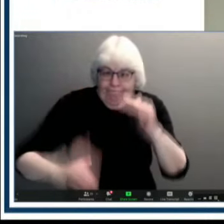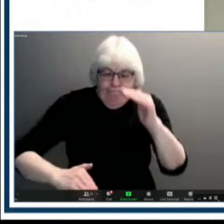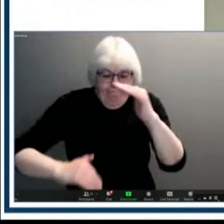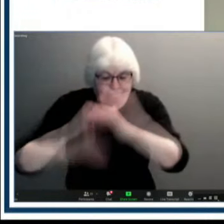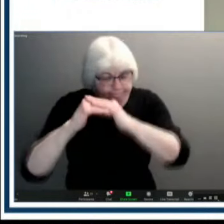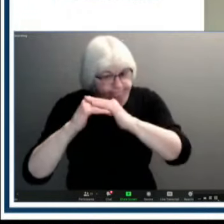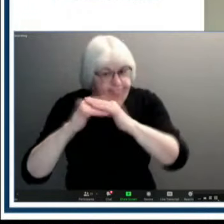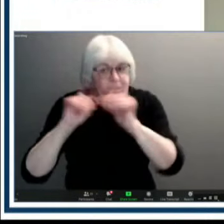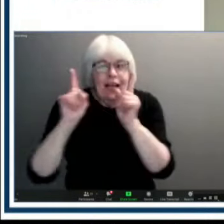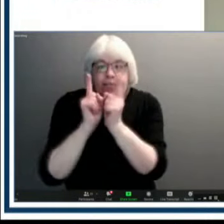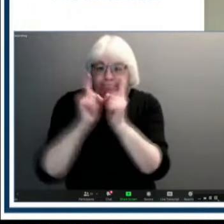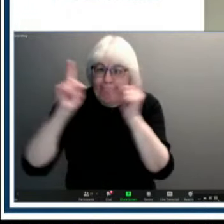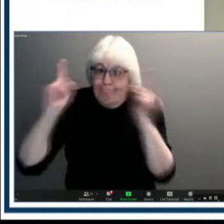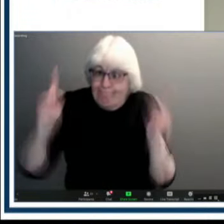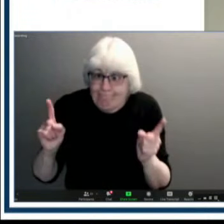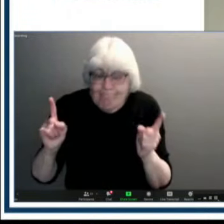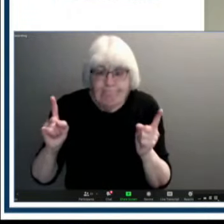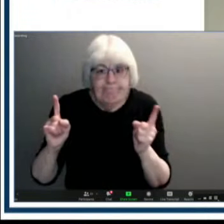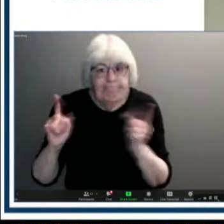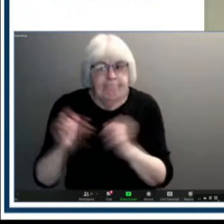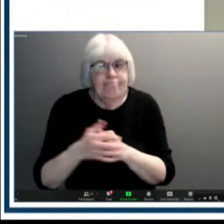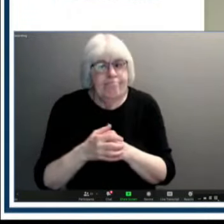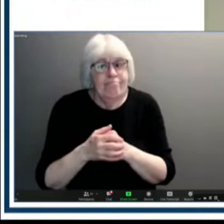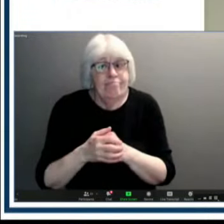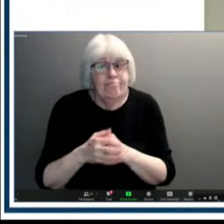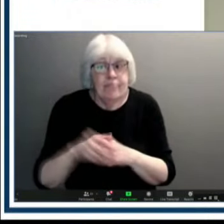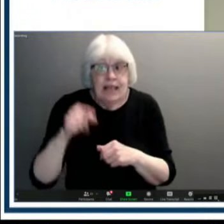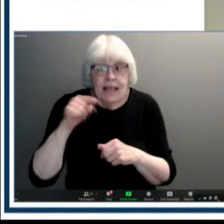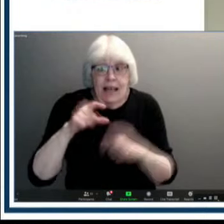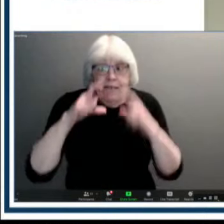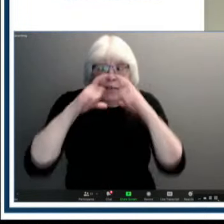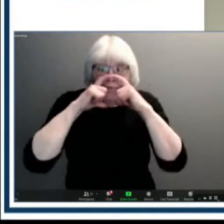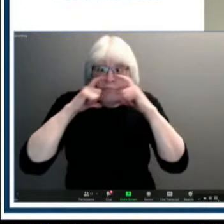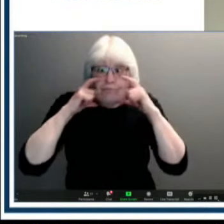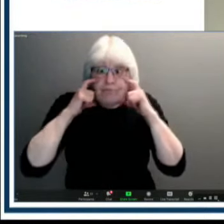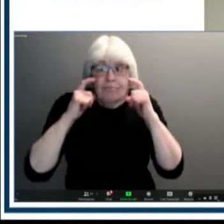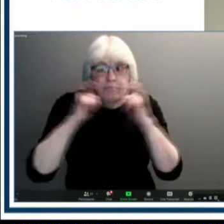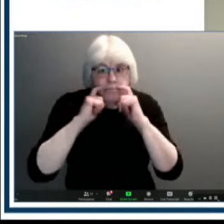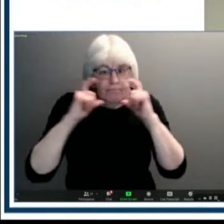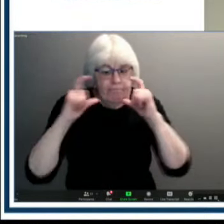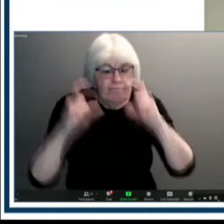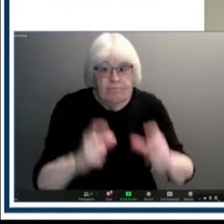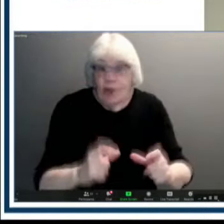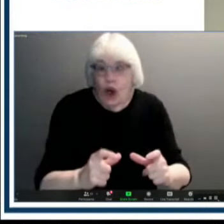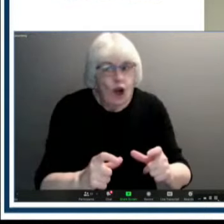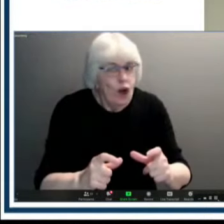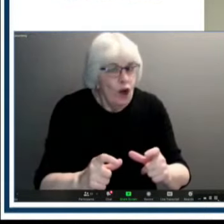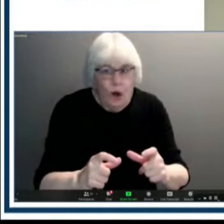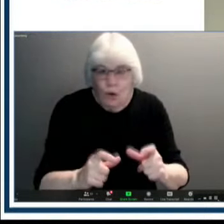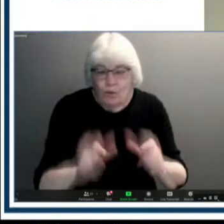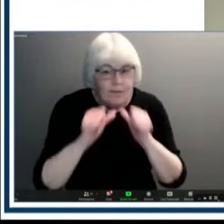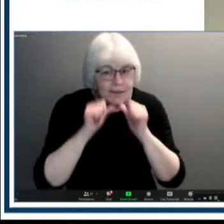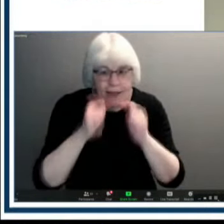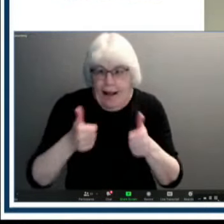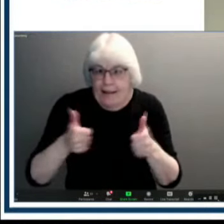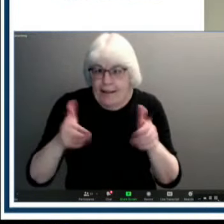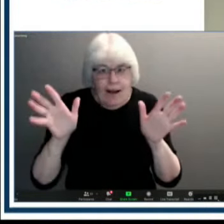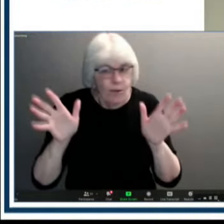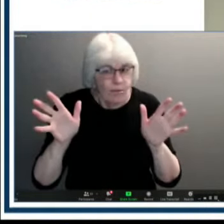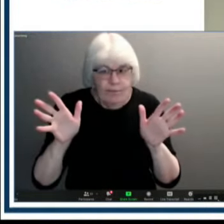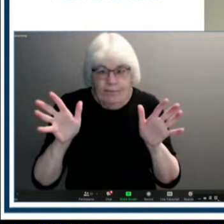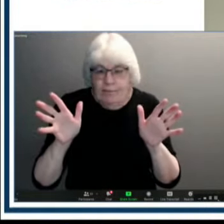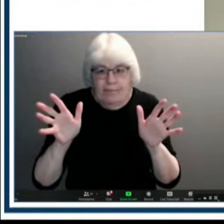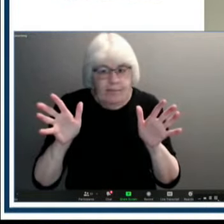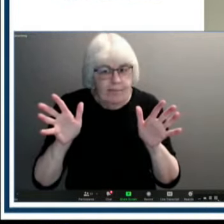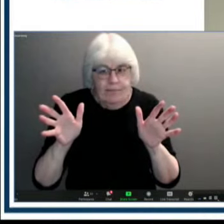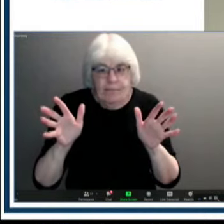that require the removal of masks by the client will not be allowed to be offered. We also